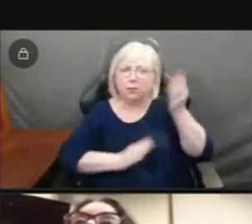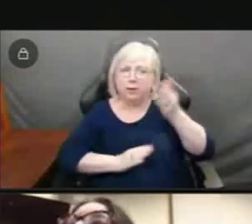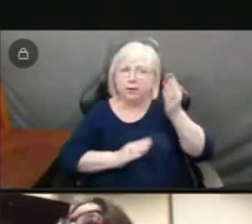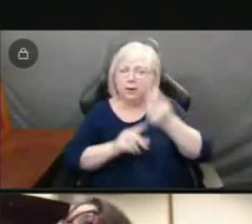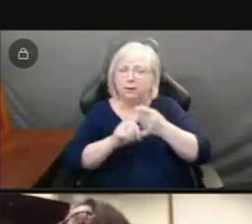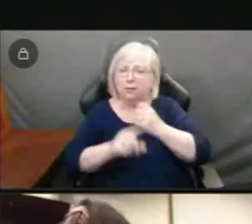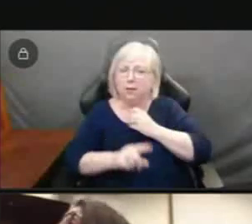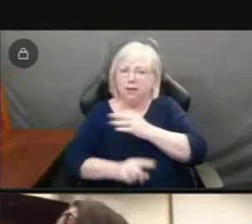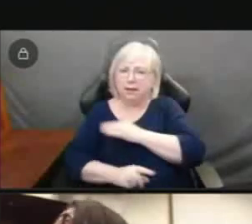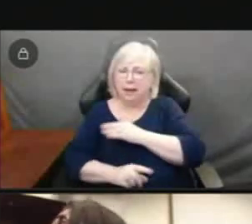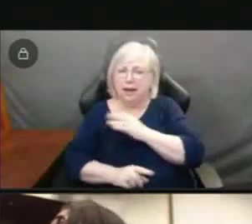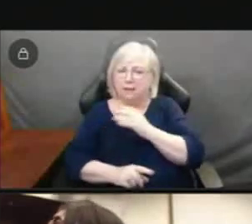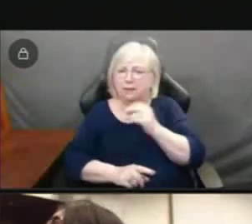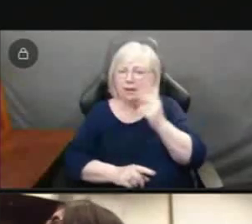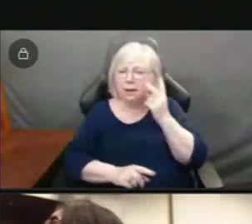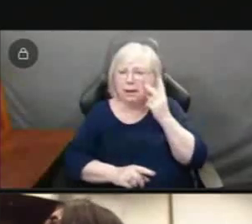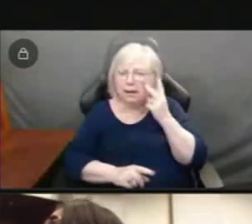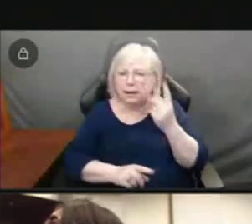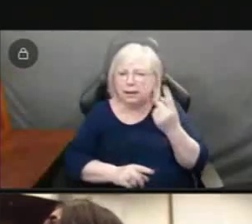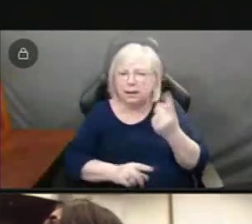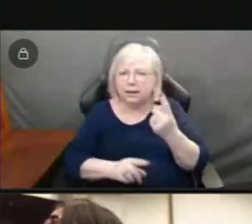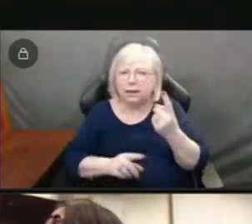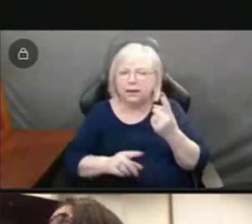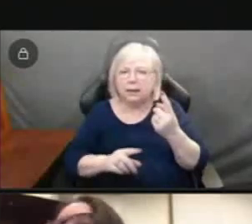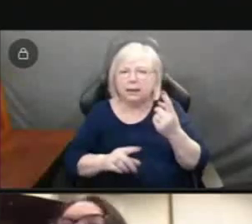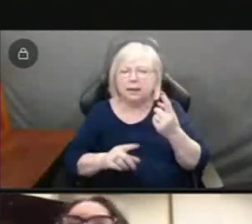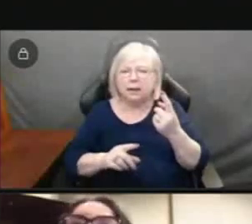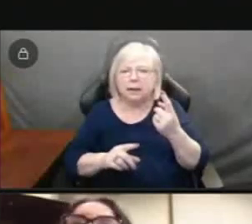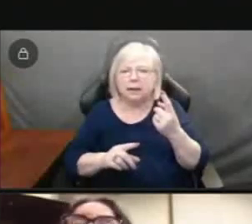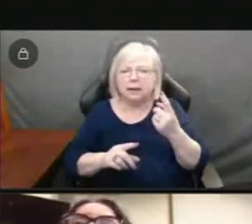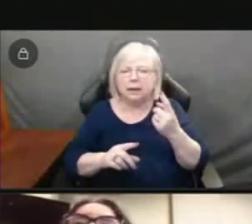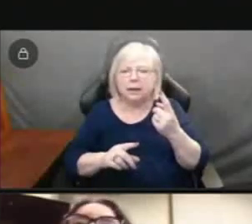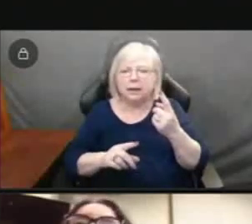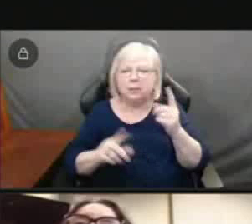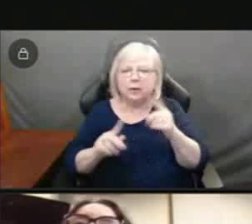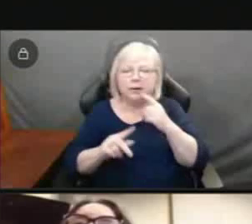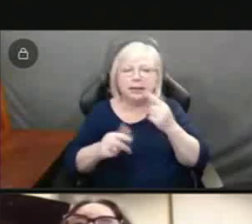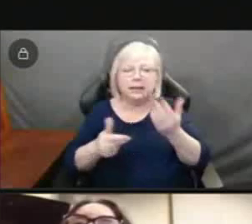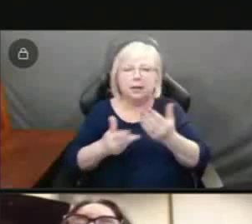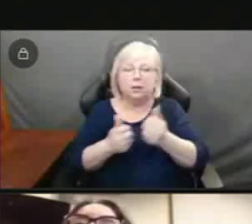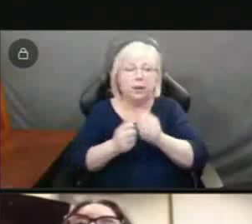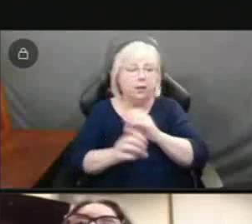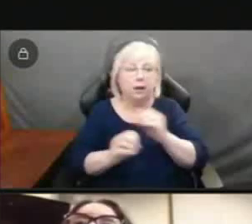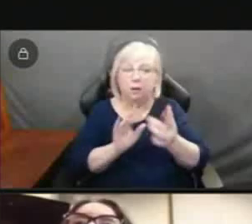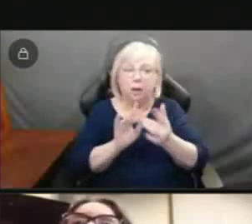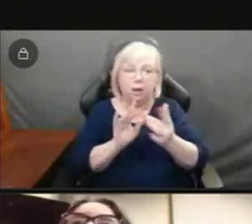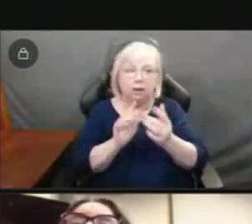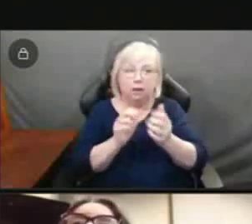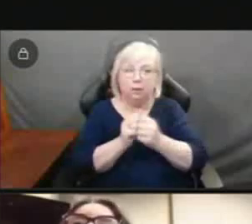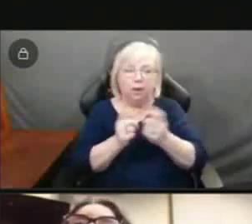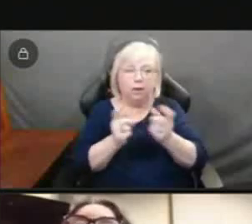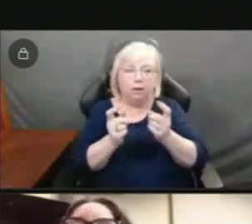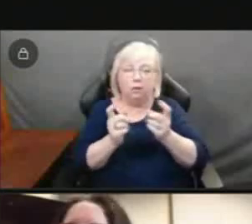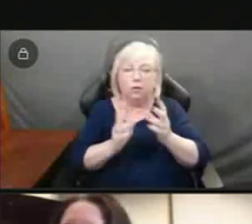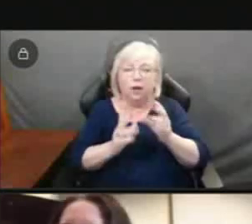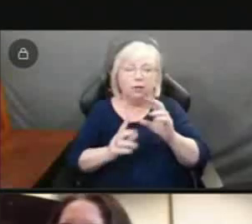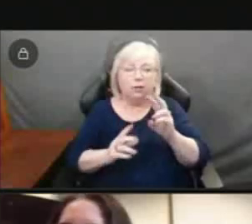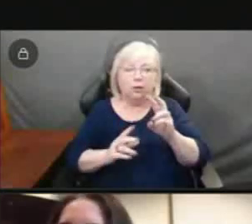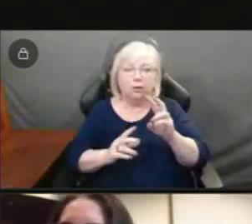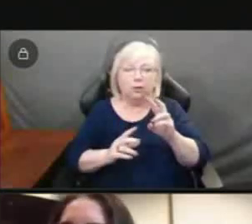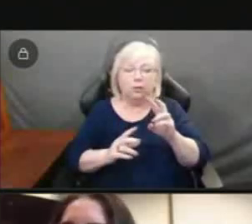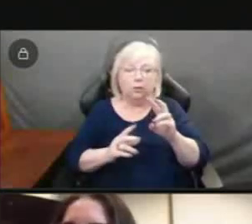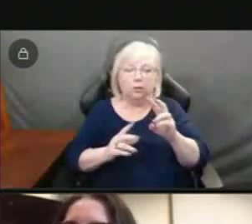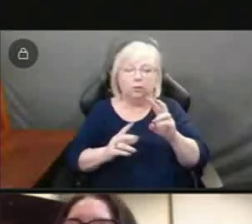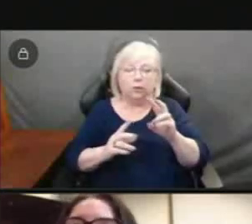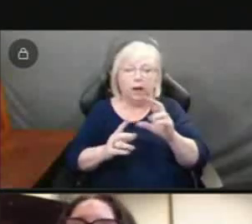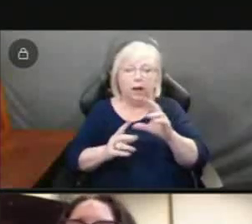see residents here who are in opposition have been in contact with Director Wyrick and myself who are in opposition of this. And I